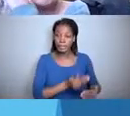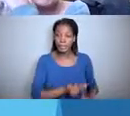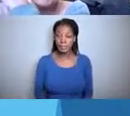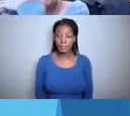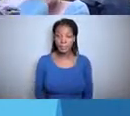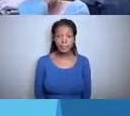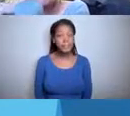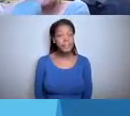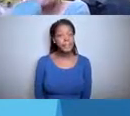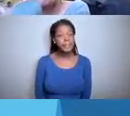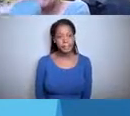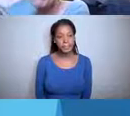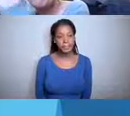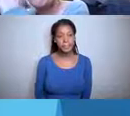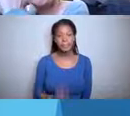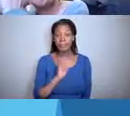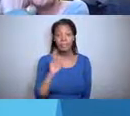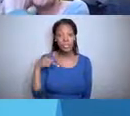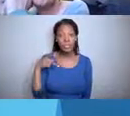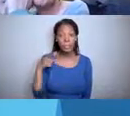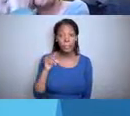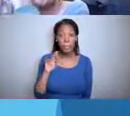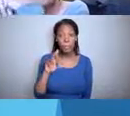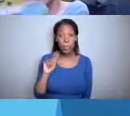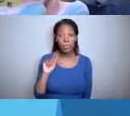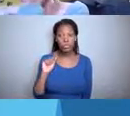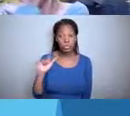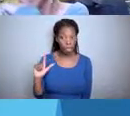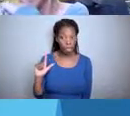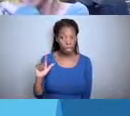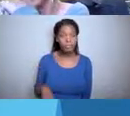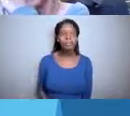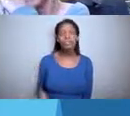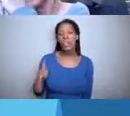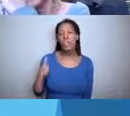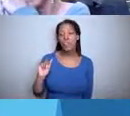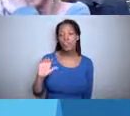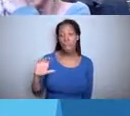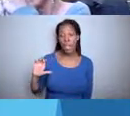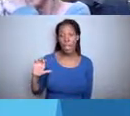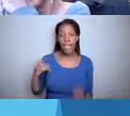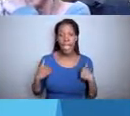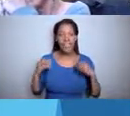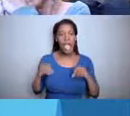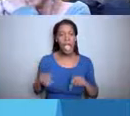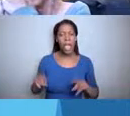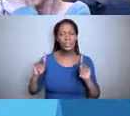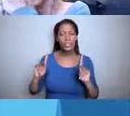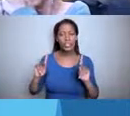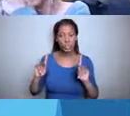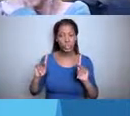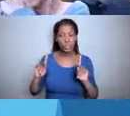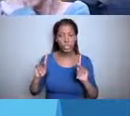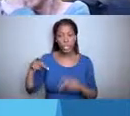so the portal um we have uh rack has an opportunity portal that um is pretty much where all of